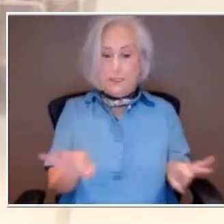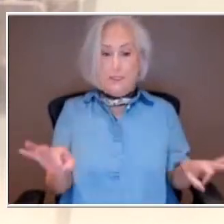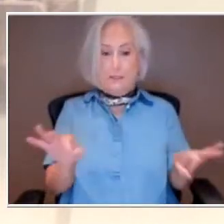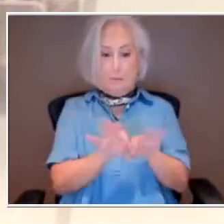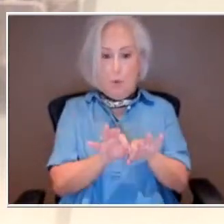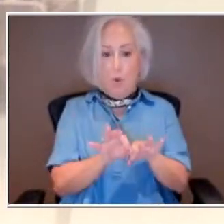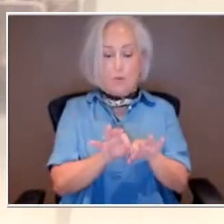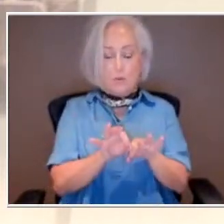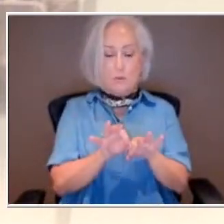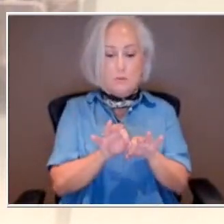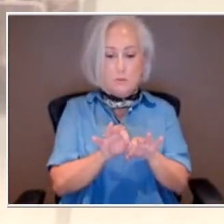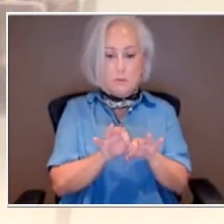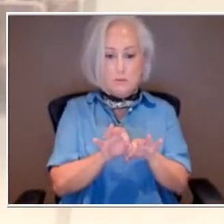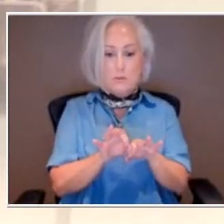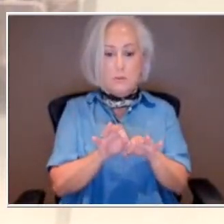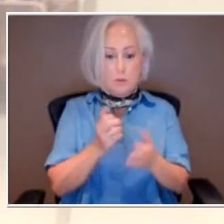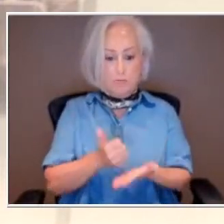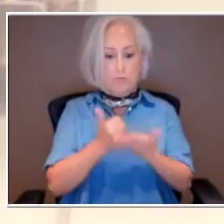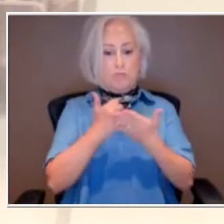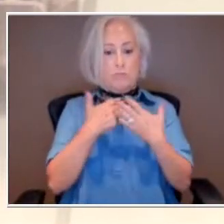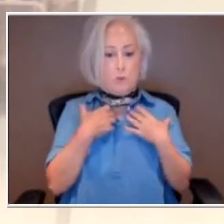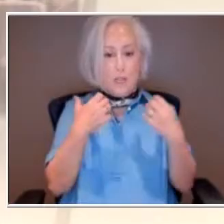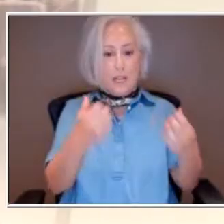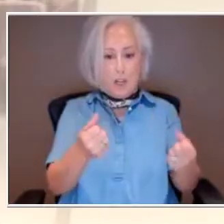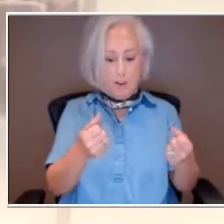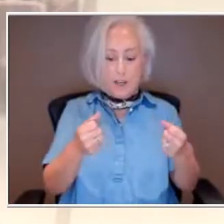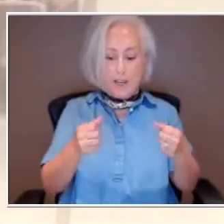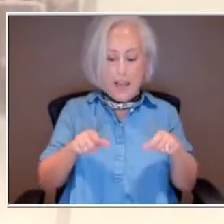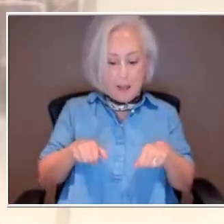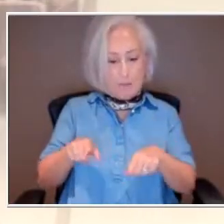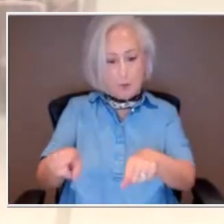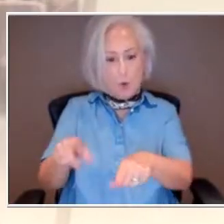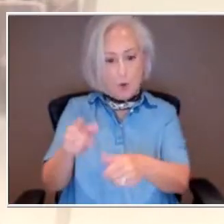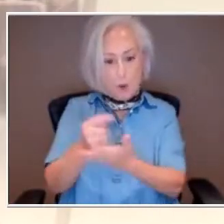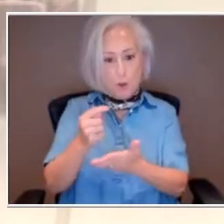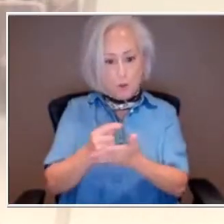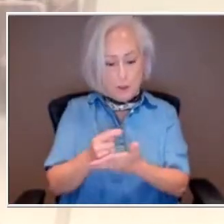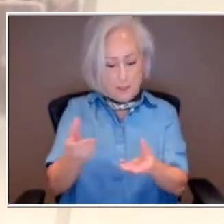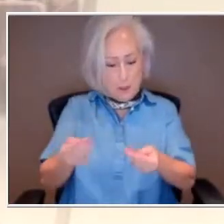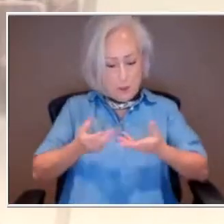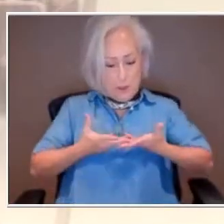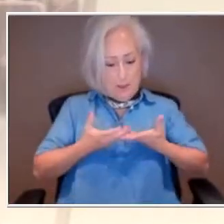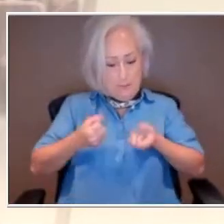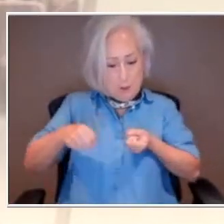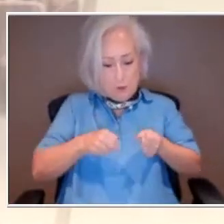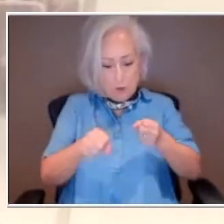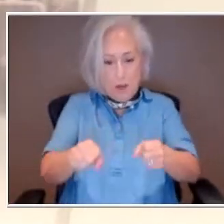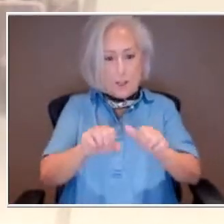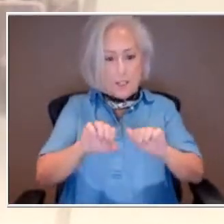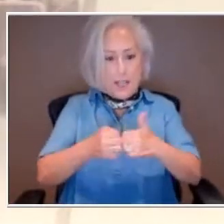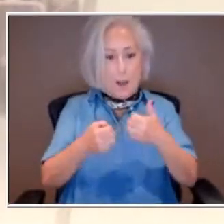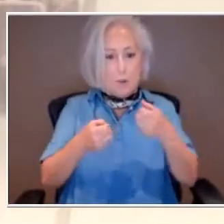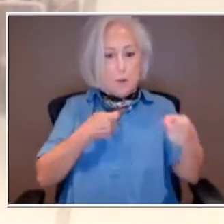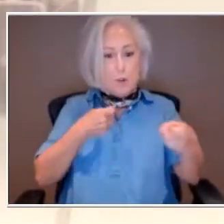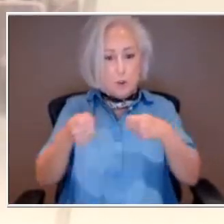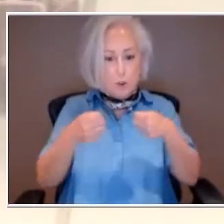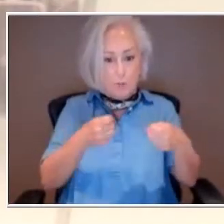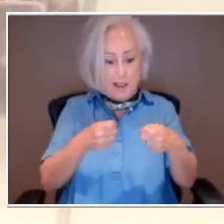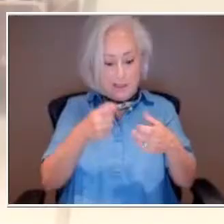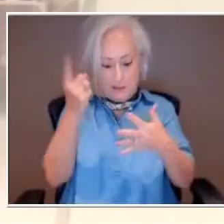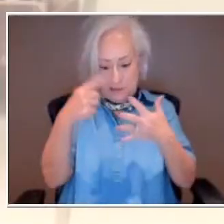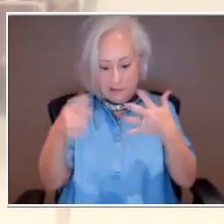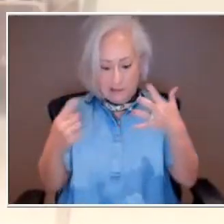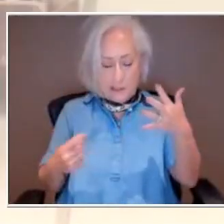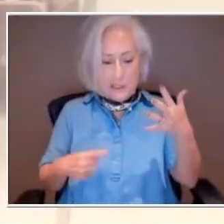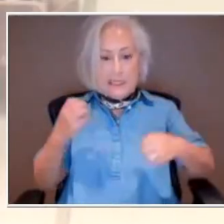time in recovery as well as during treatment, of giving me strategies on how to handle all these emotions,